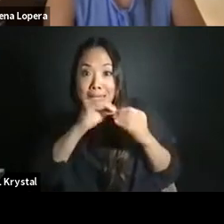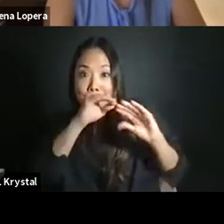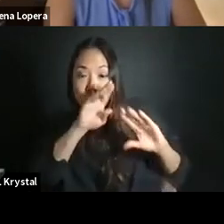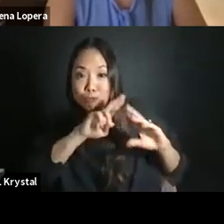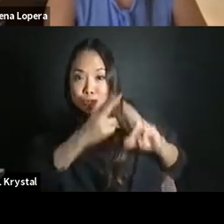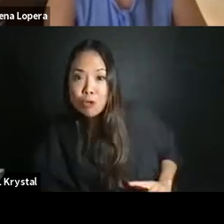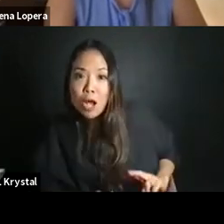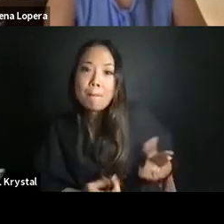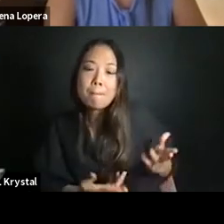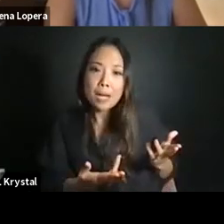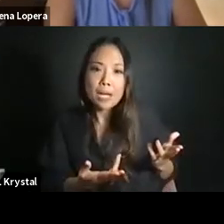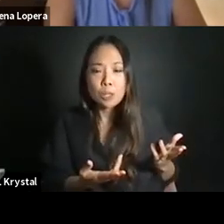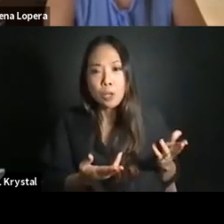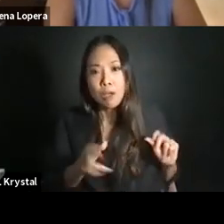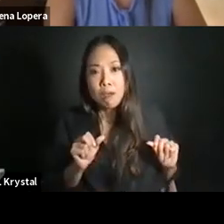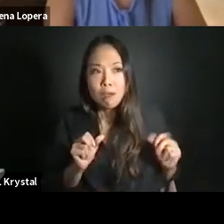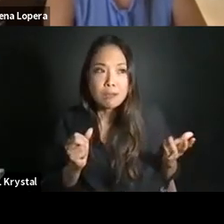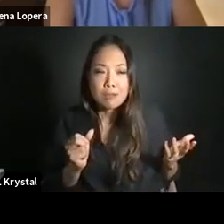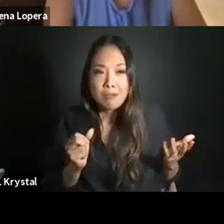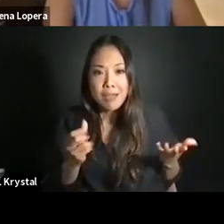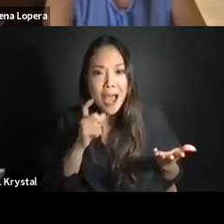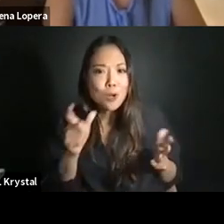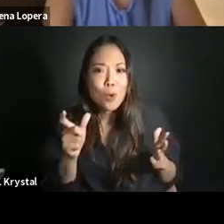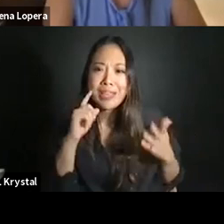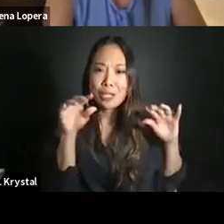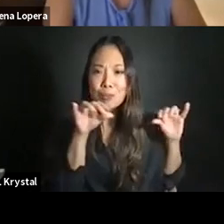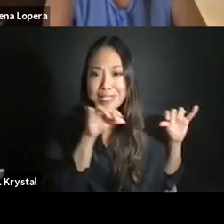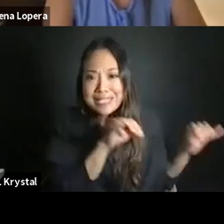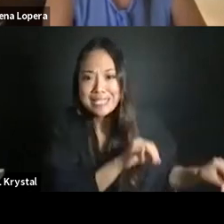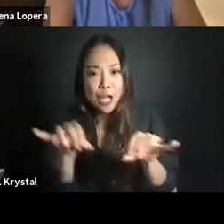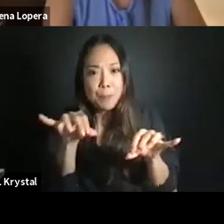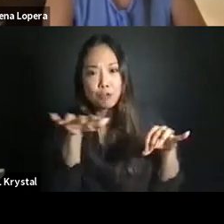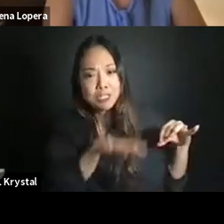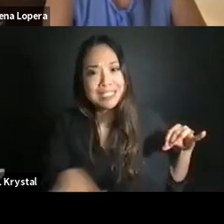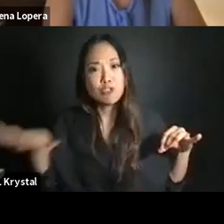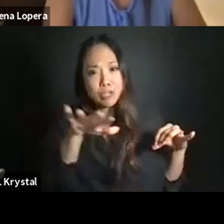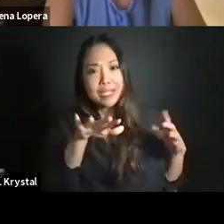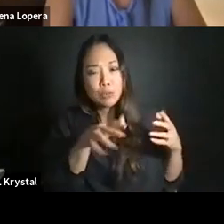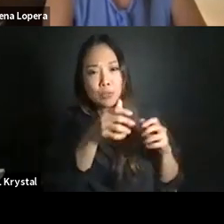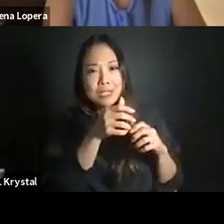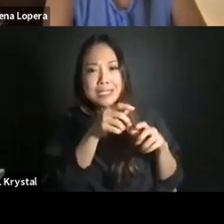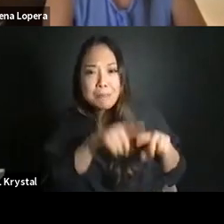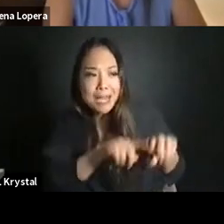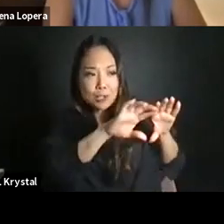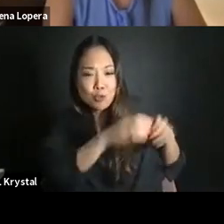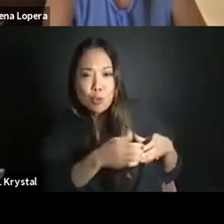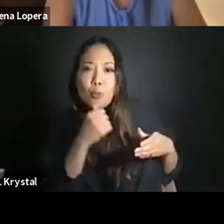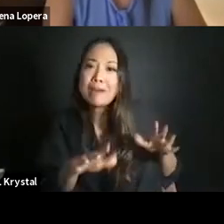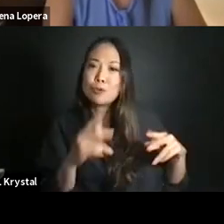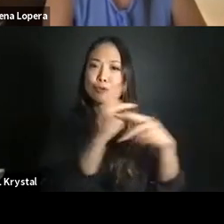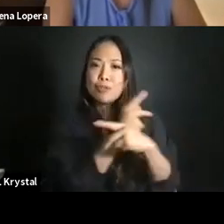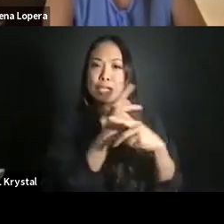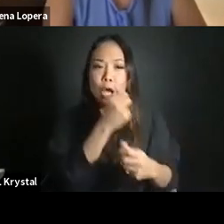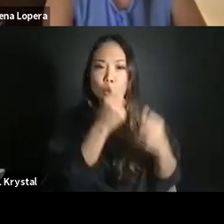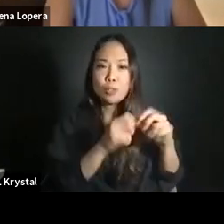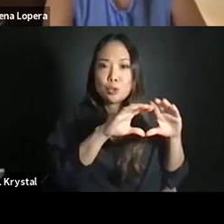solutions because they don't think it's going to be the same across the whole district so by group and what what what schools are are most harmed and